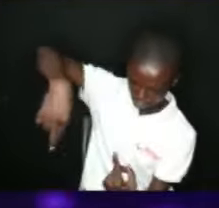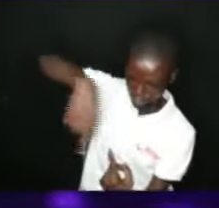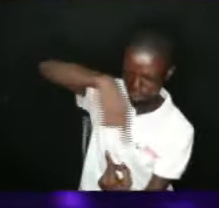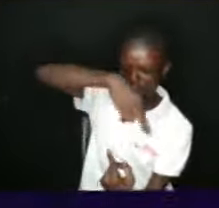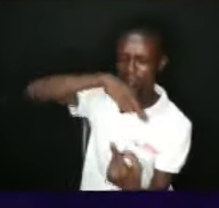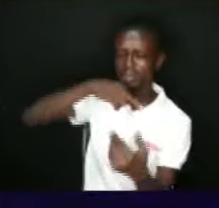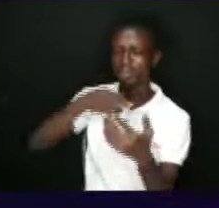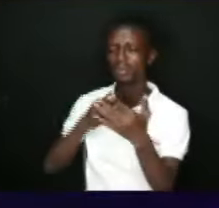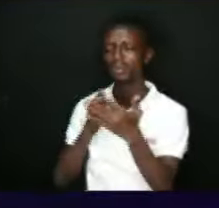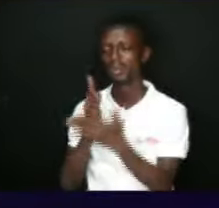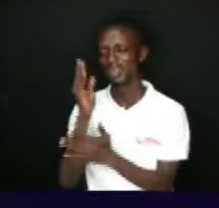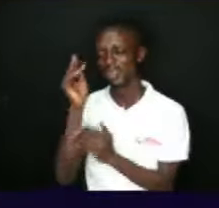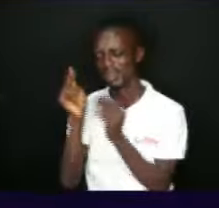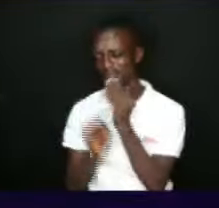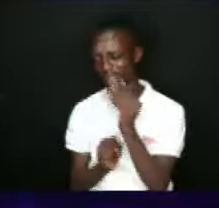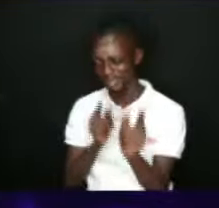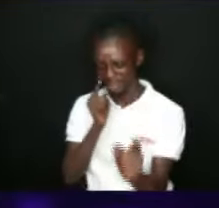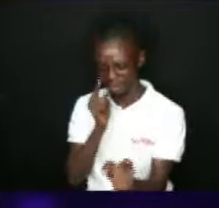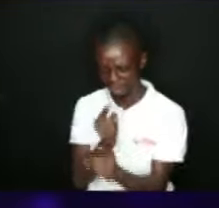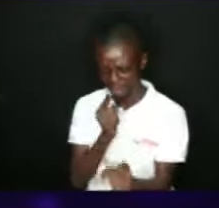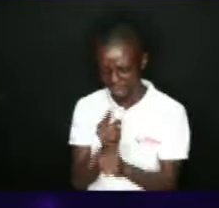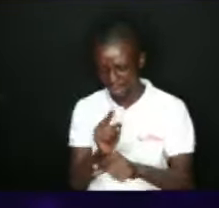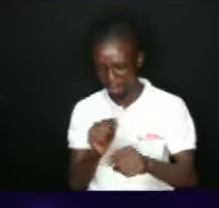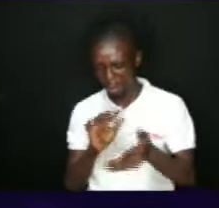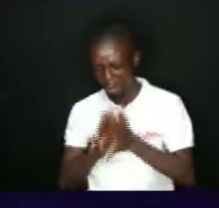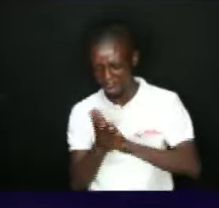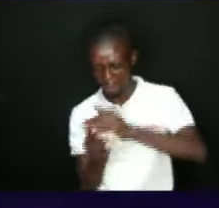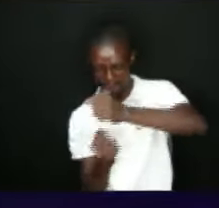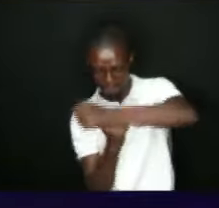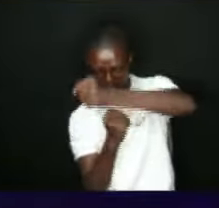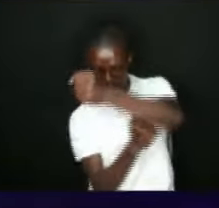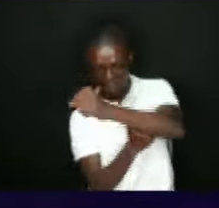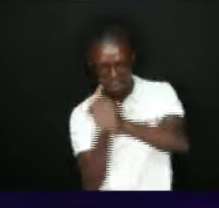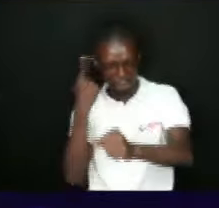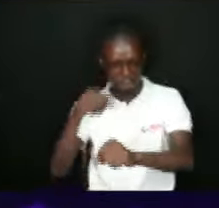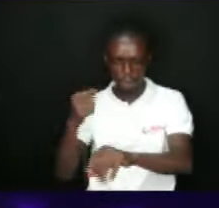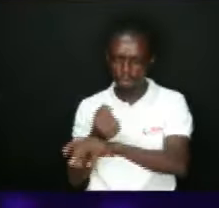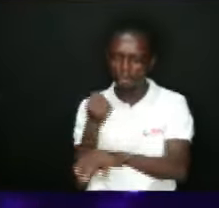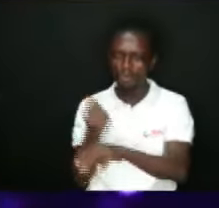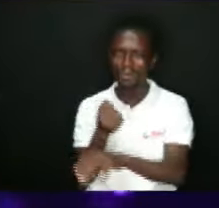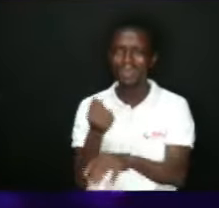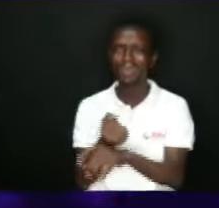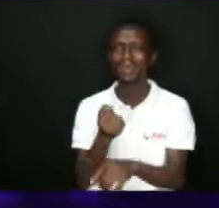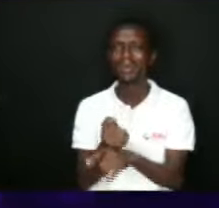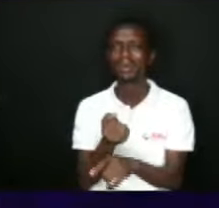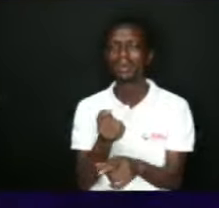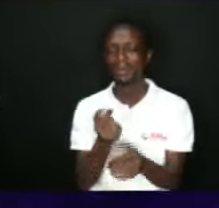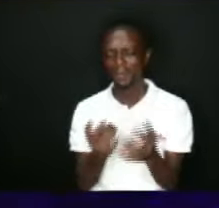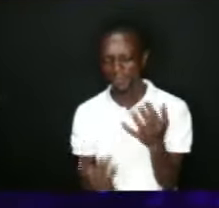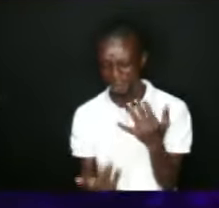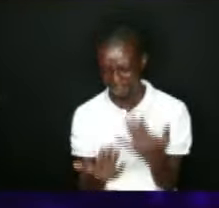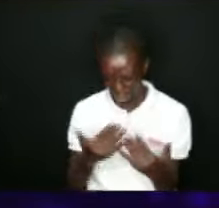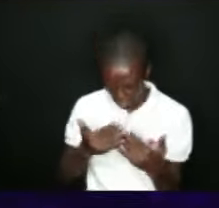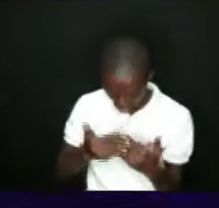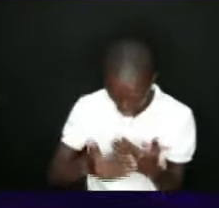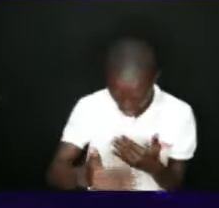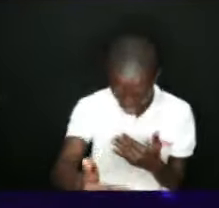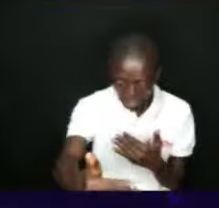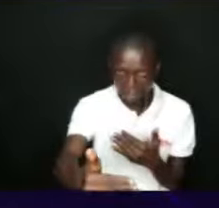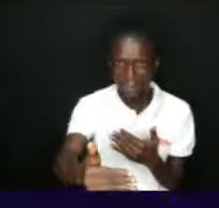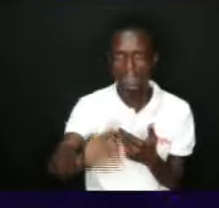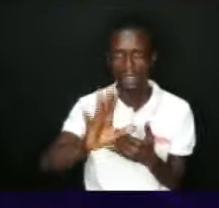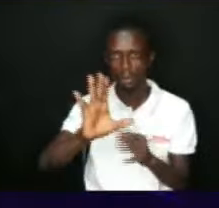Righteousness and justice are the foundation of his throne. Fire goes before him